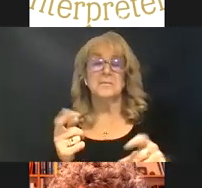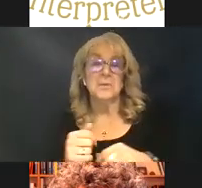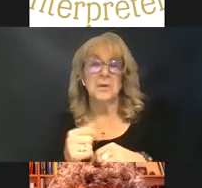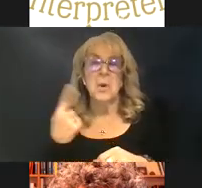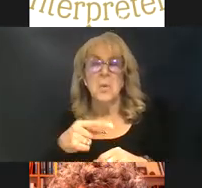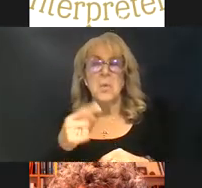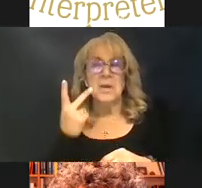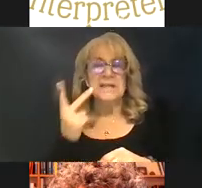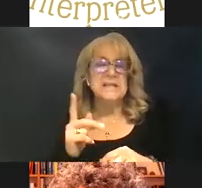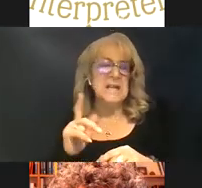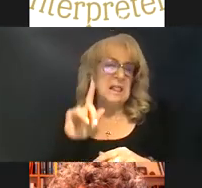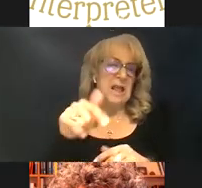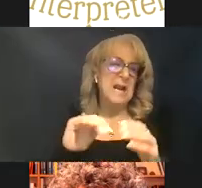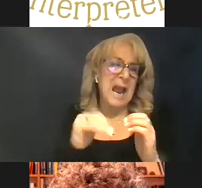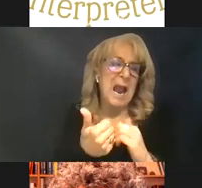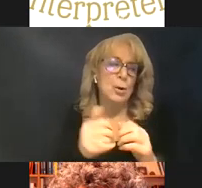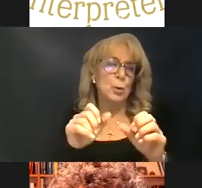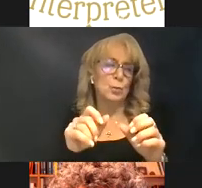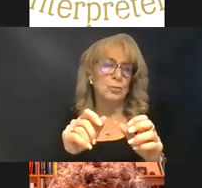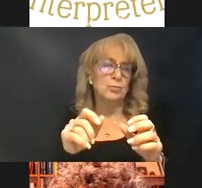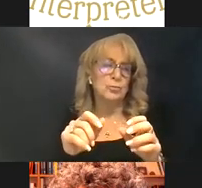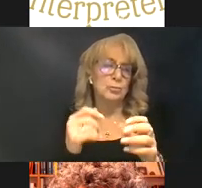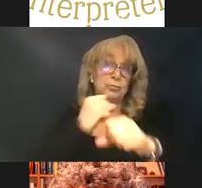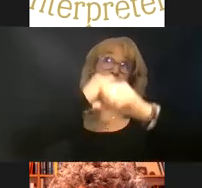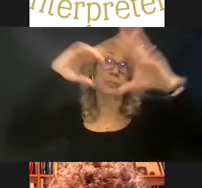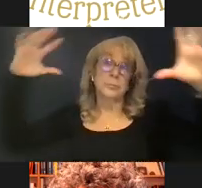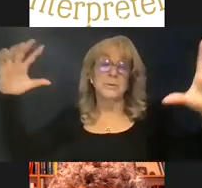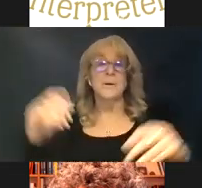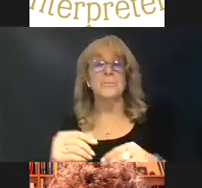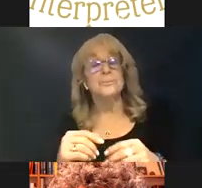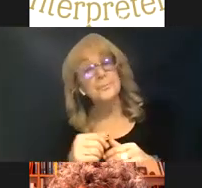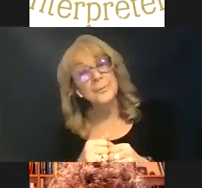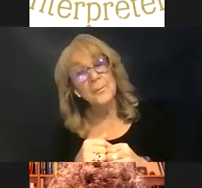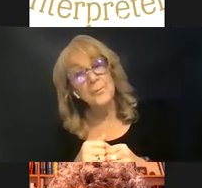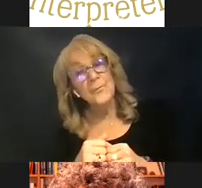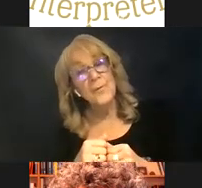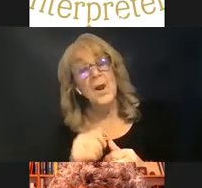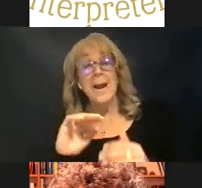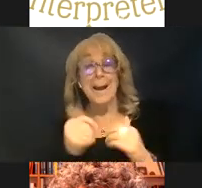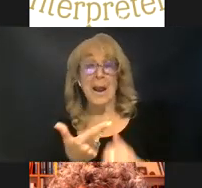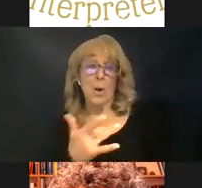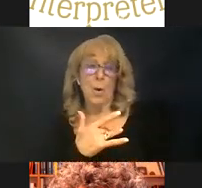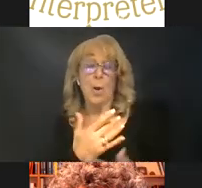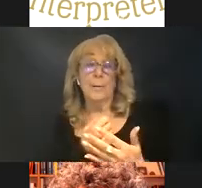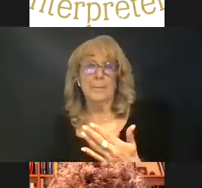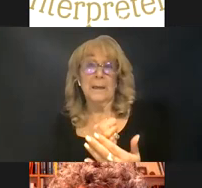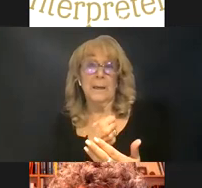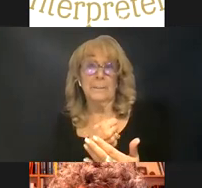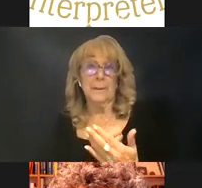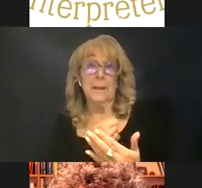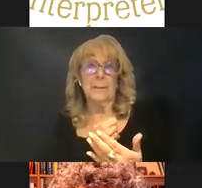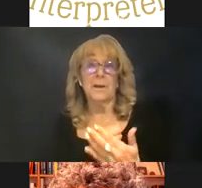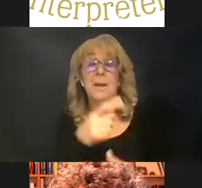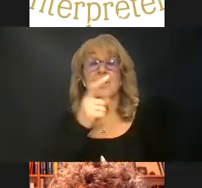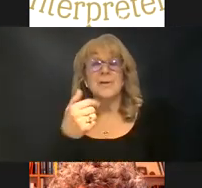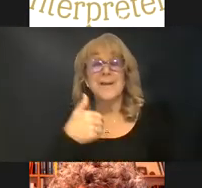visualize them later. And finally, one of the reasons that our heart is beating and is beating nicely is because there is a vortex. And